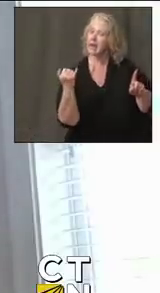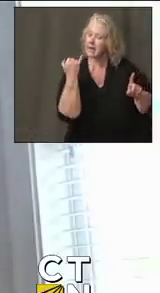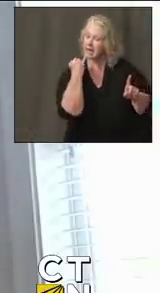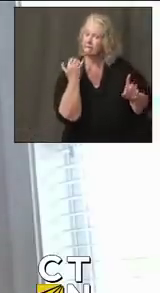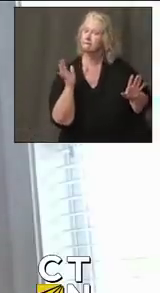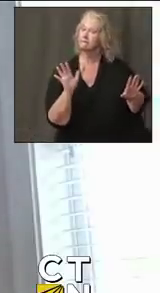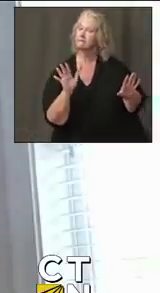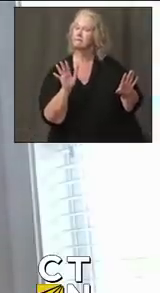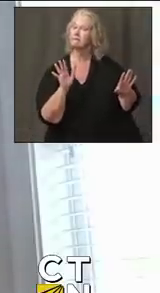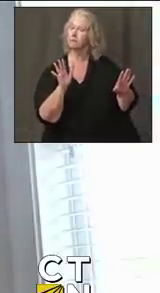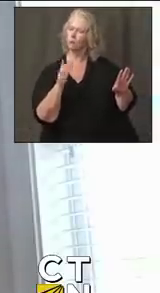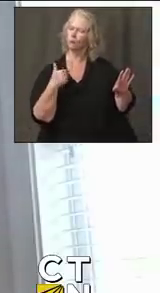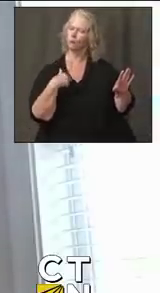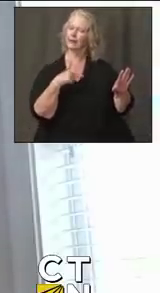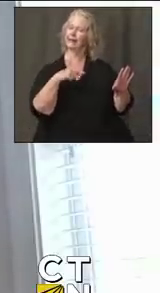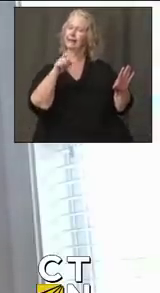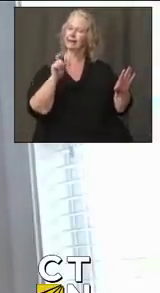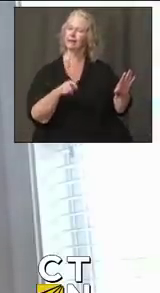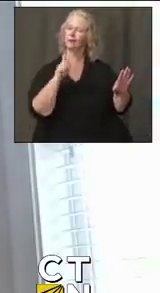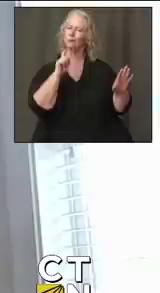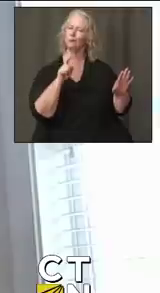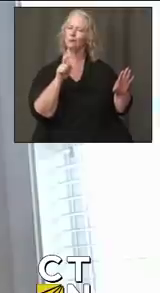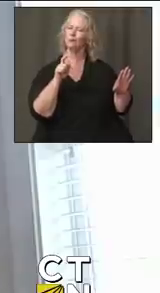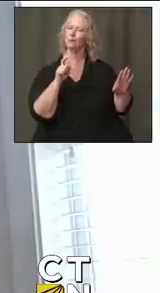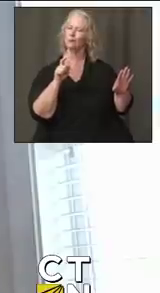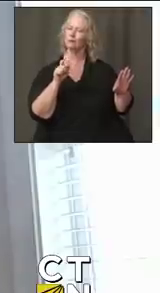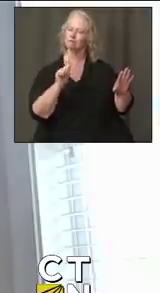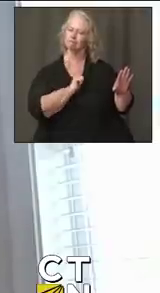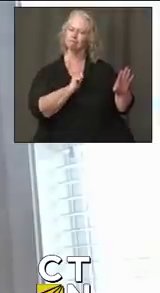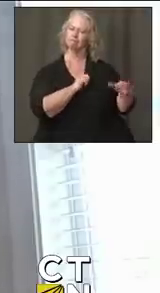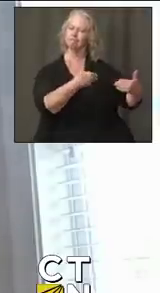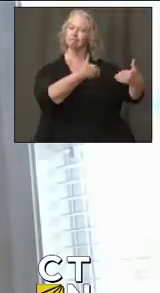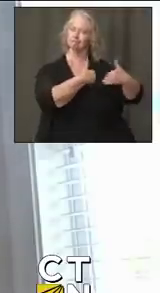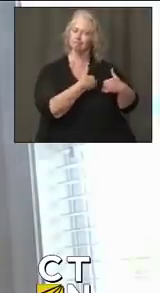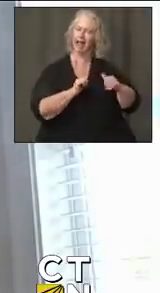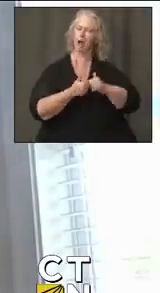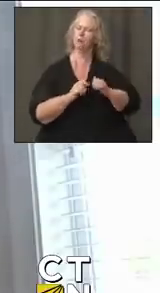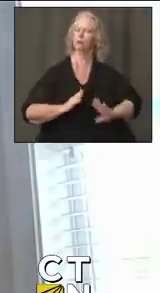of preventing a second wave, which is in our hands. And